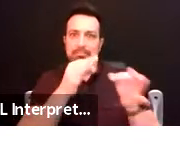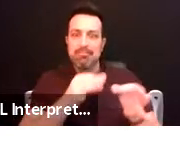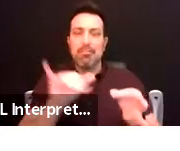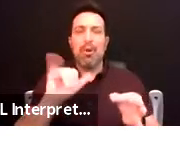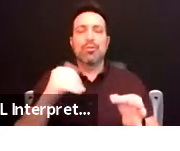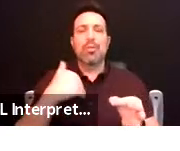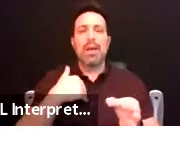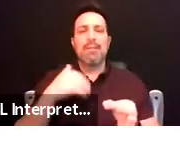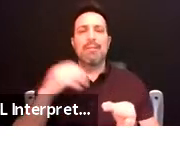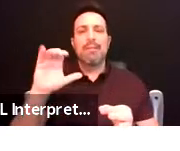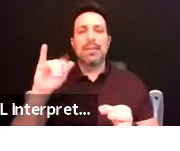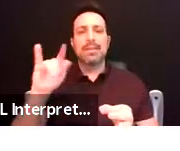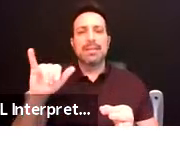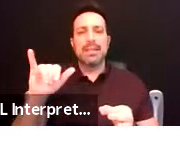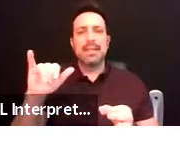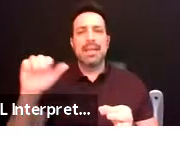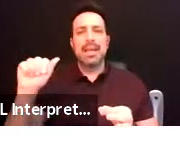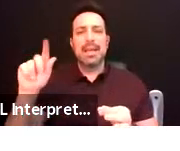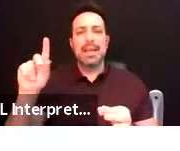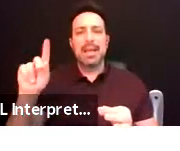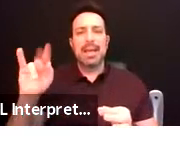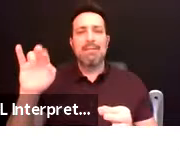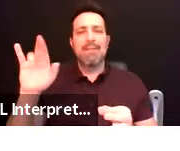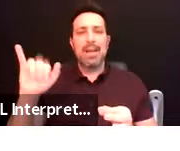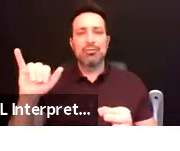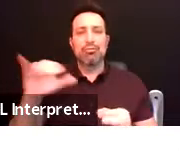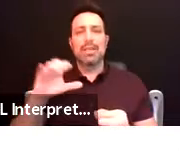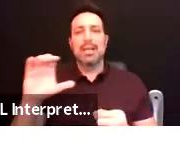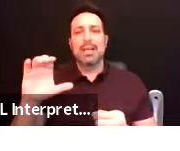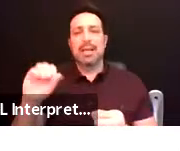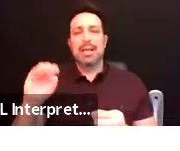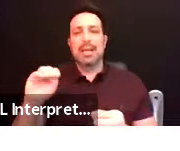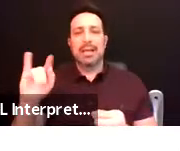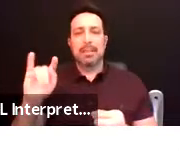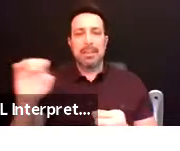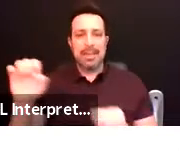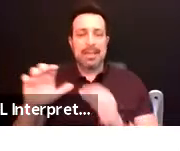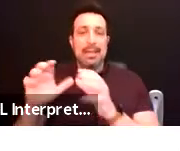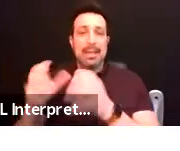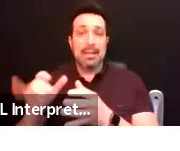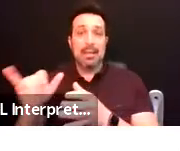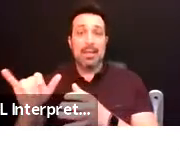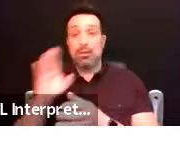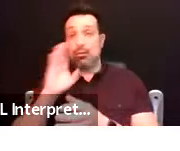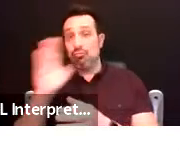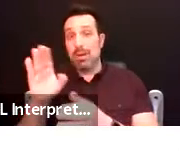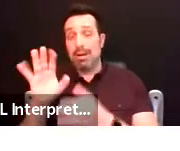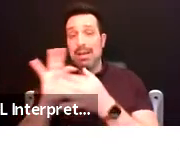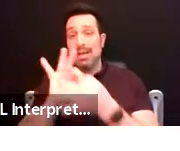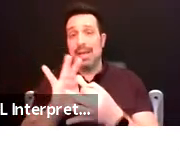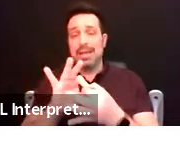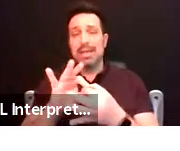committees. And it's important to note that these are directly connected